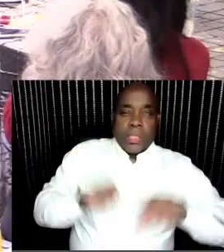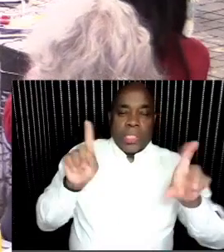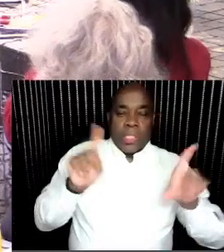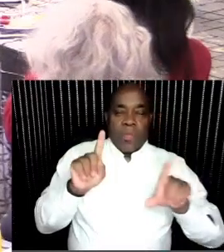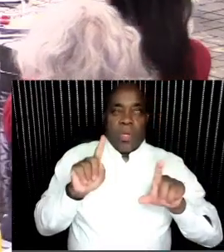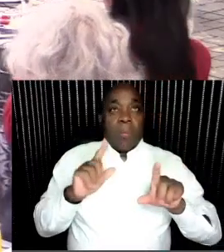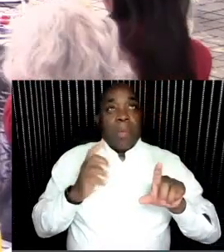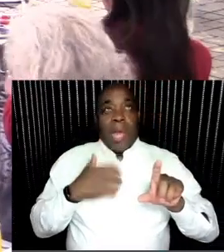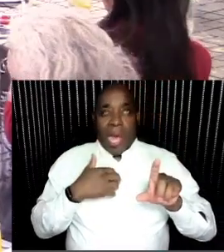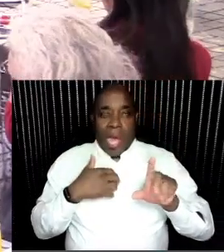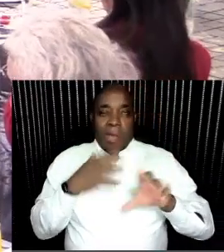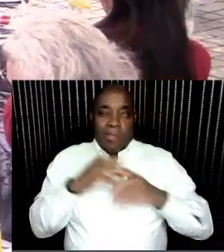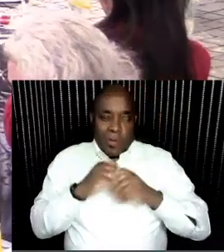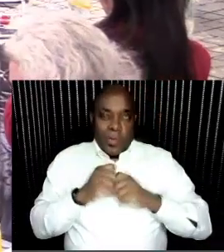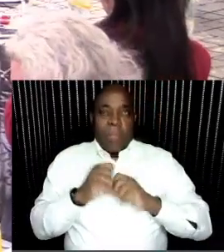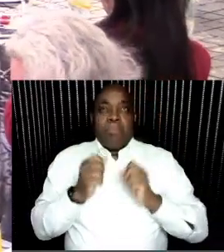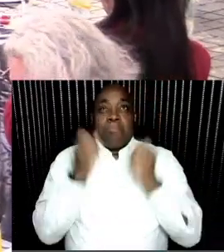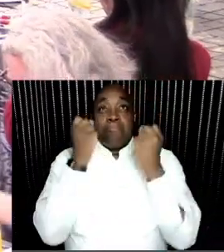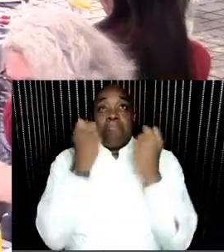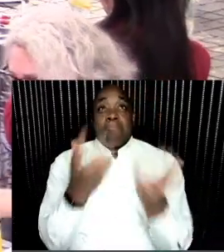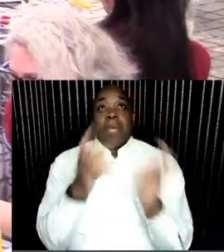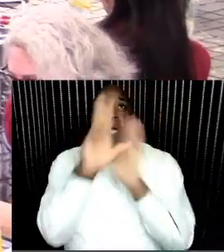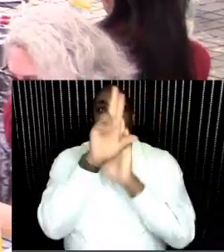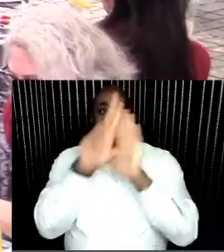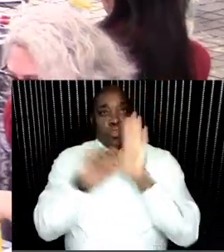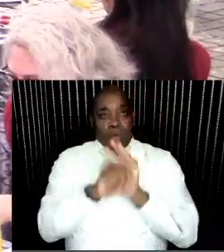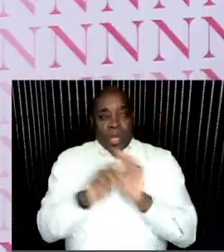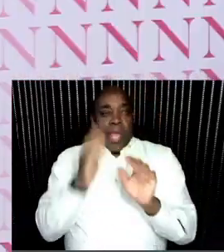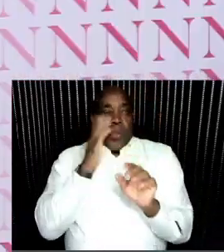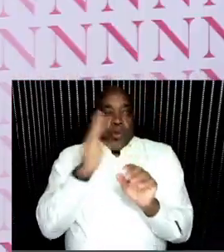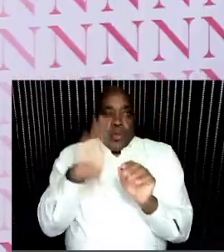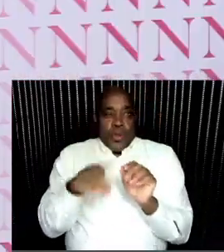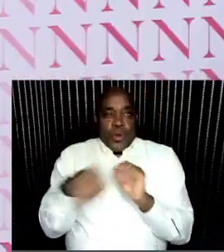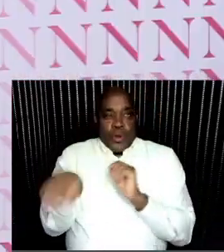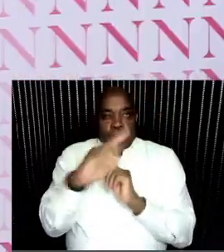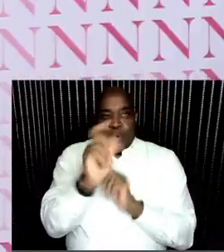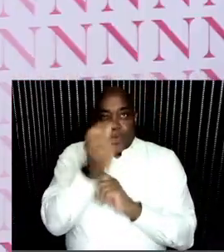so I know you don't know what a listserv is, but it's cool.